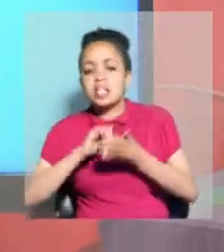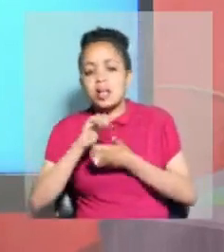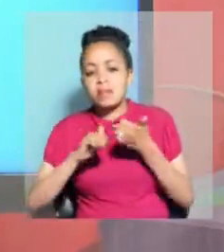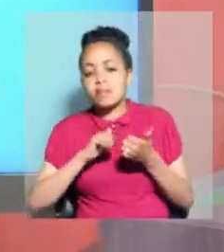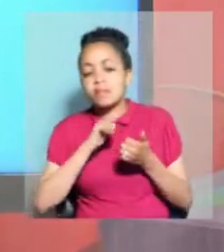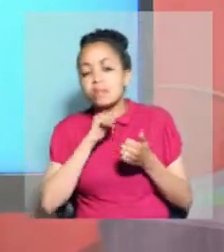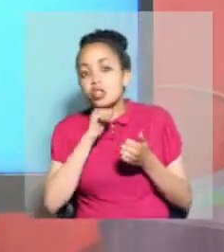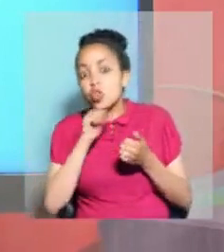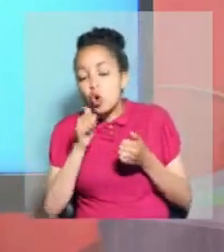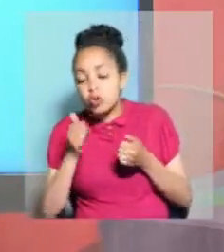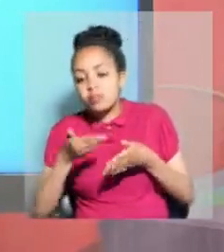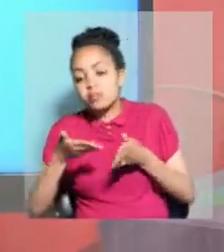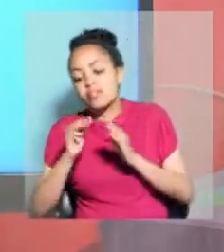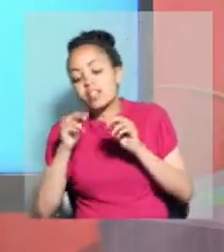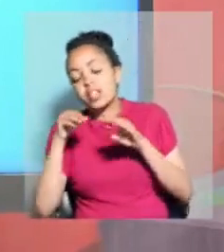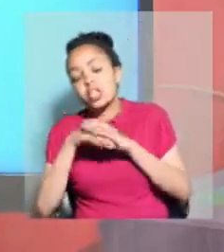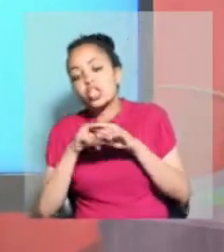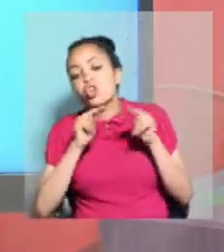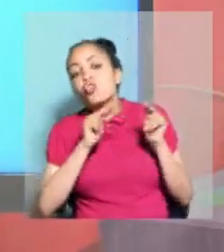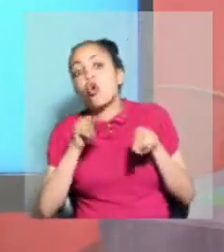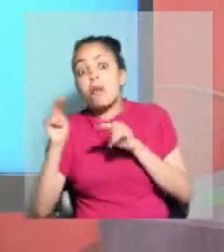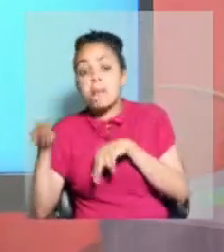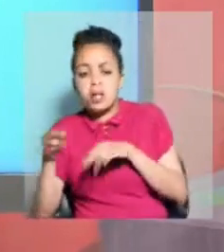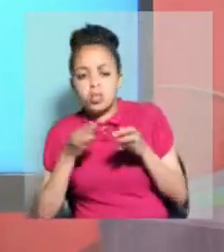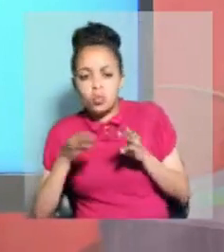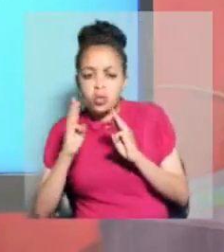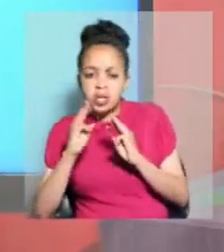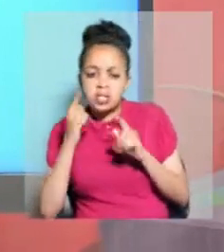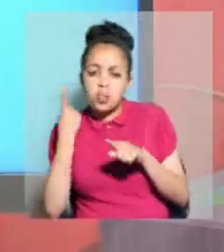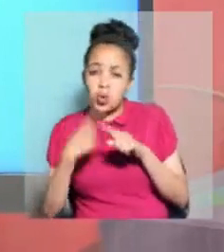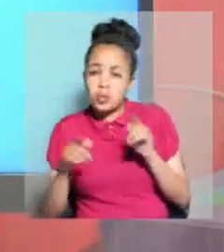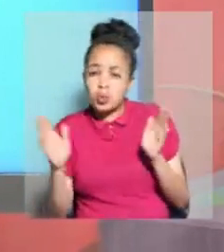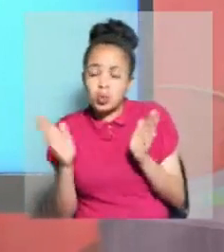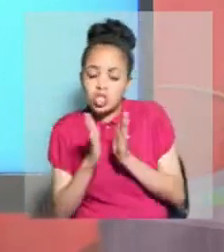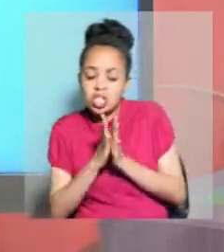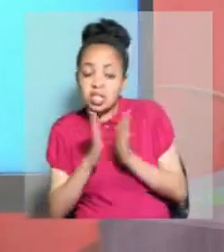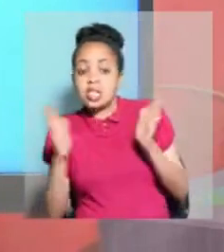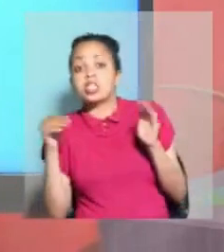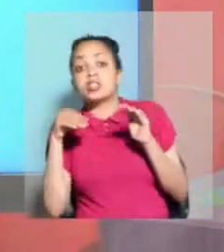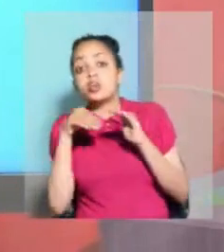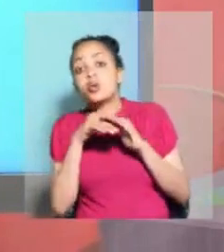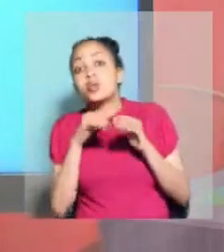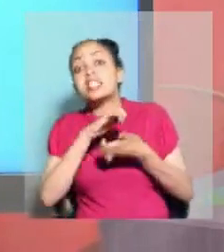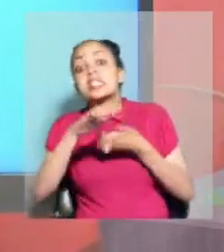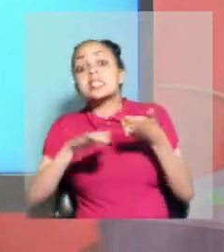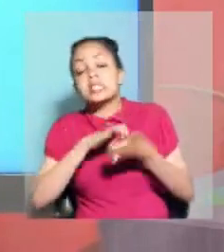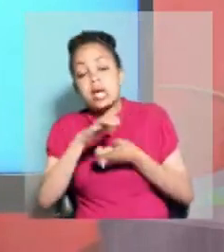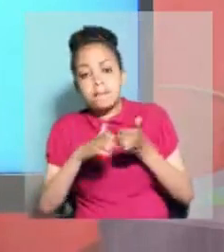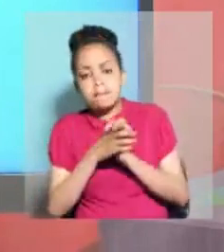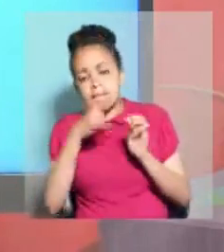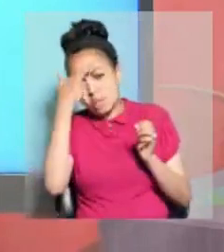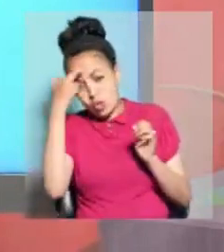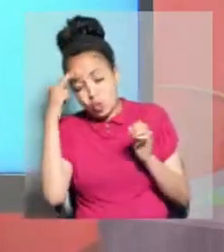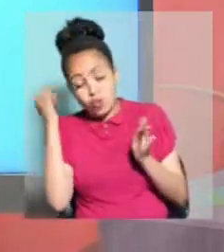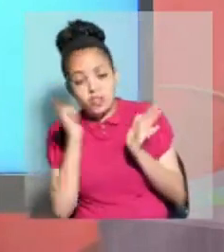performed in normal manner. And it is impossible to detach away this inhibitor from that of an enzyme.